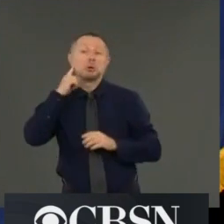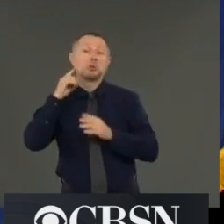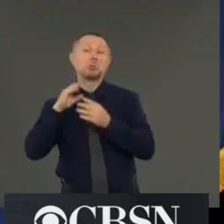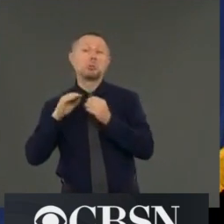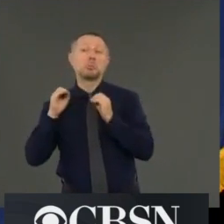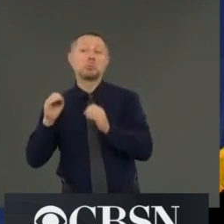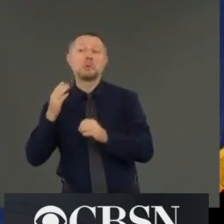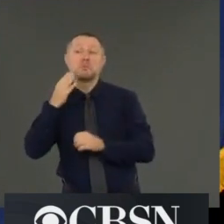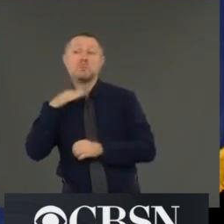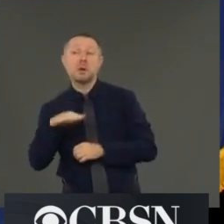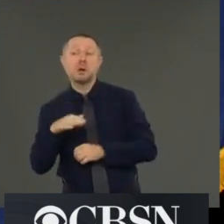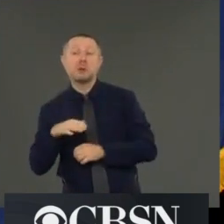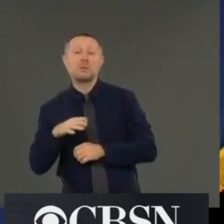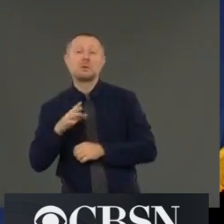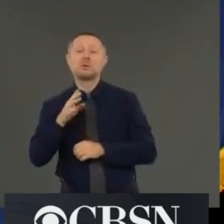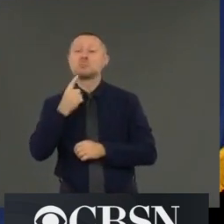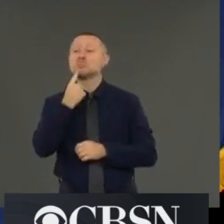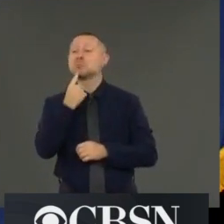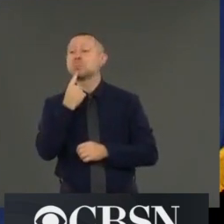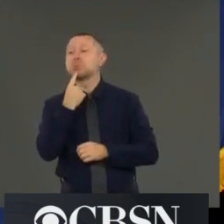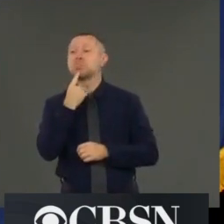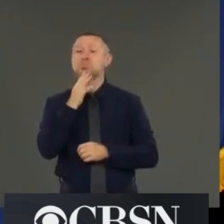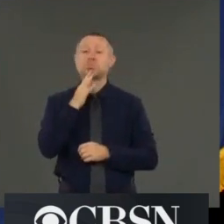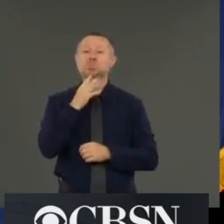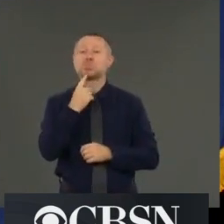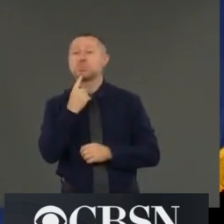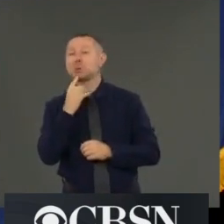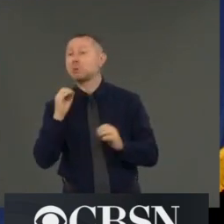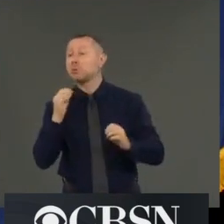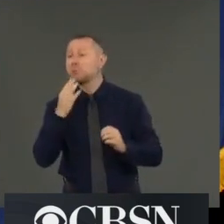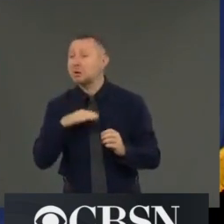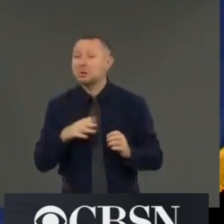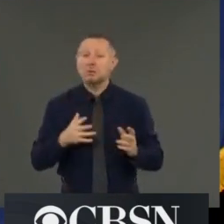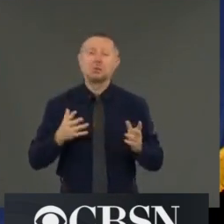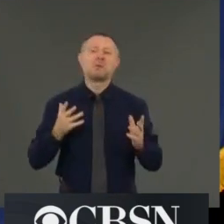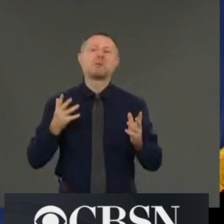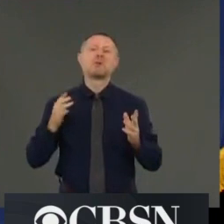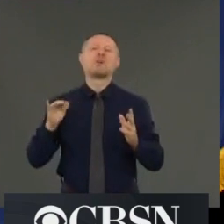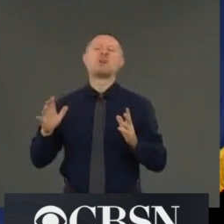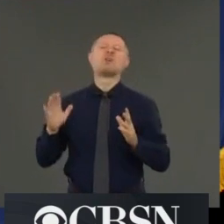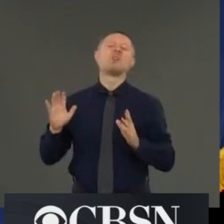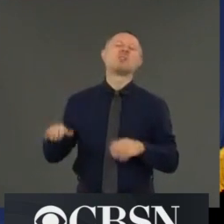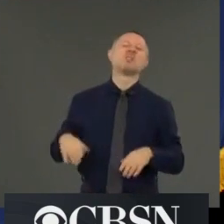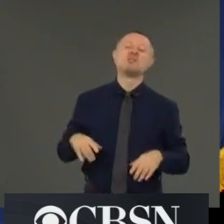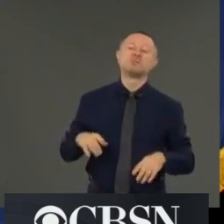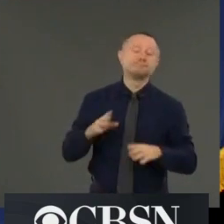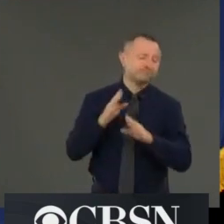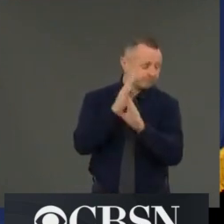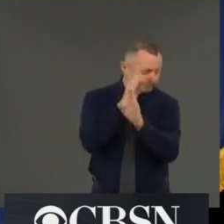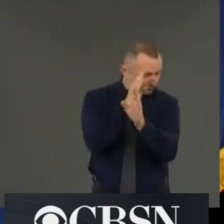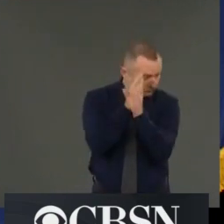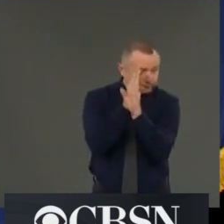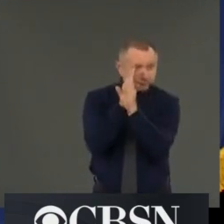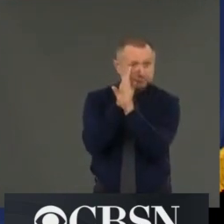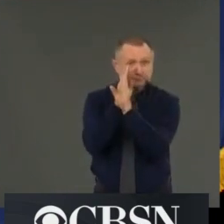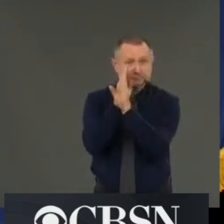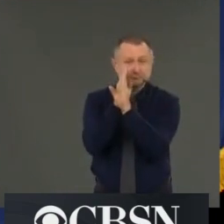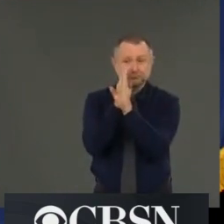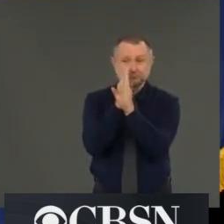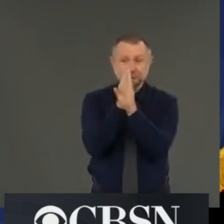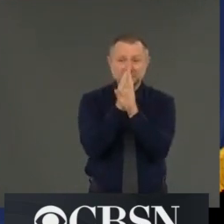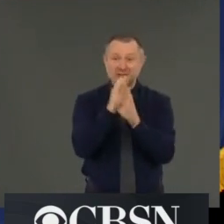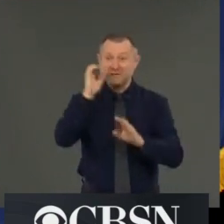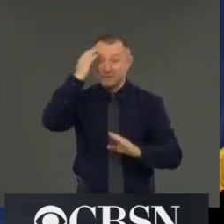nothing. And it went to Europe in January and February, and then it got on a plane and it came to New